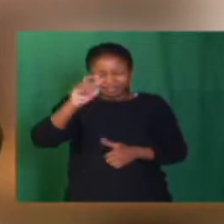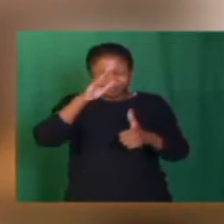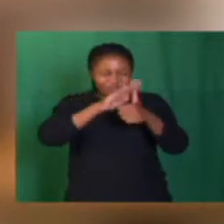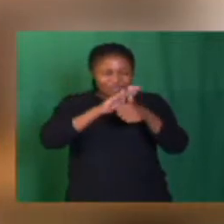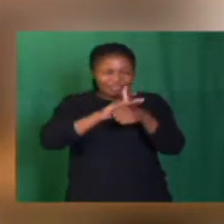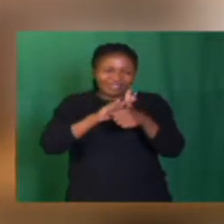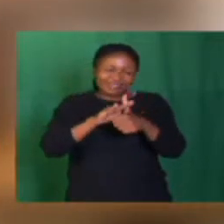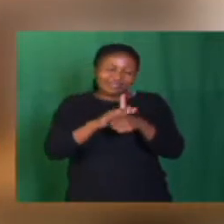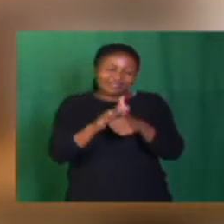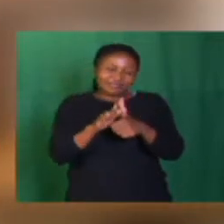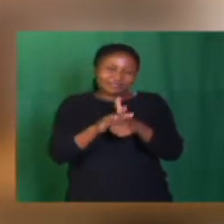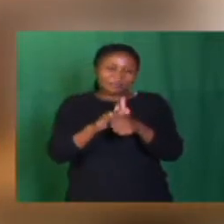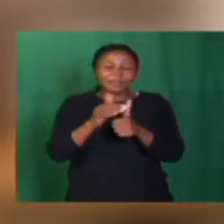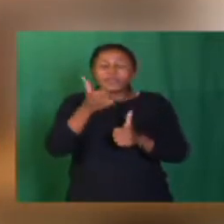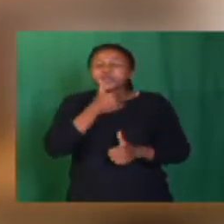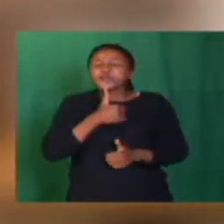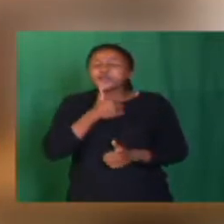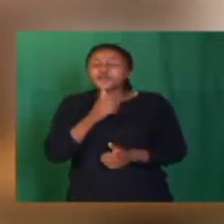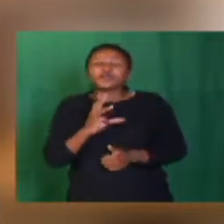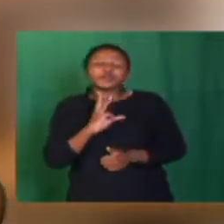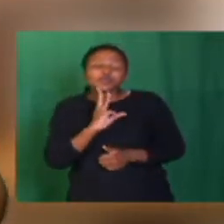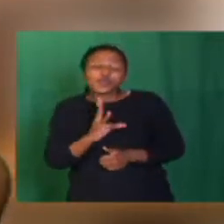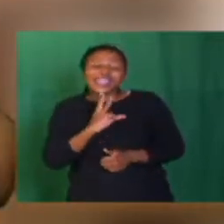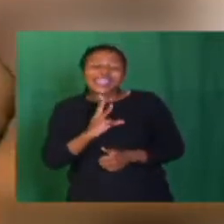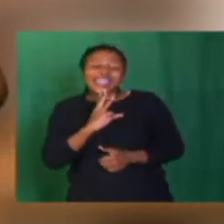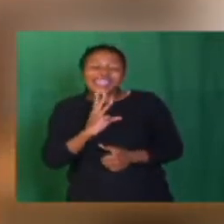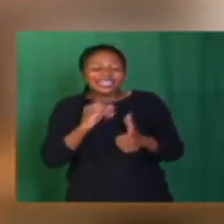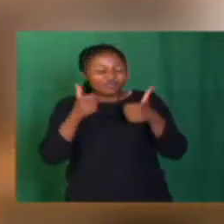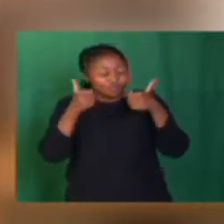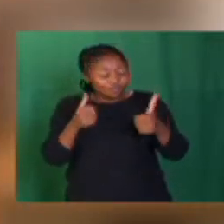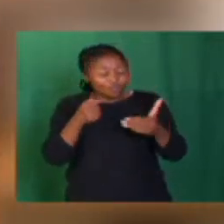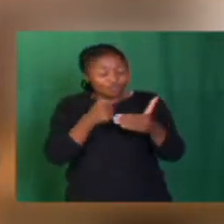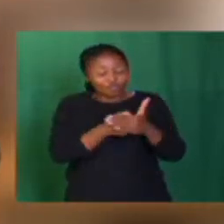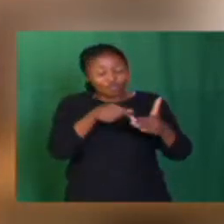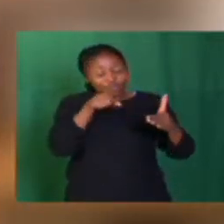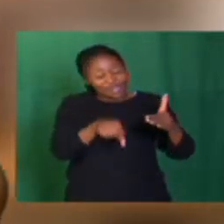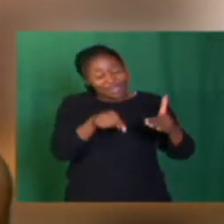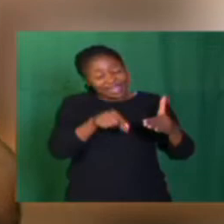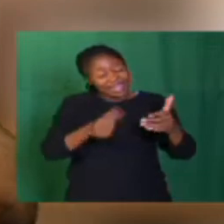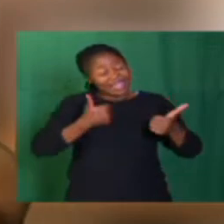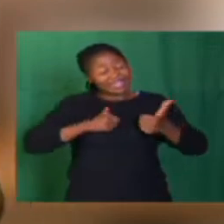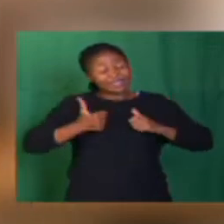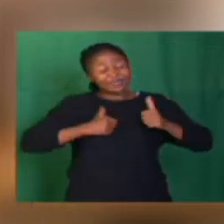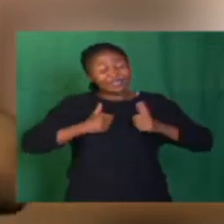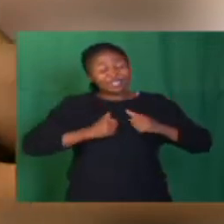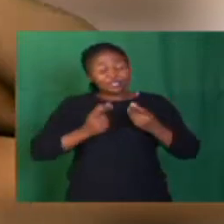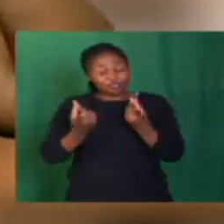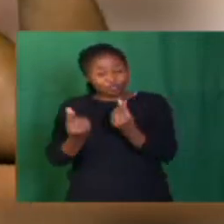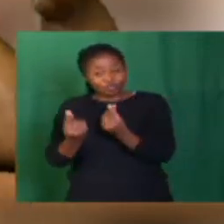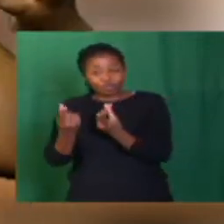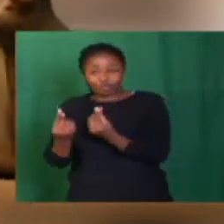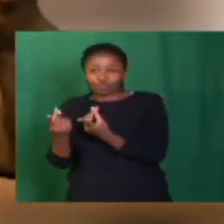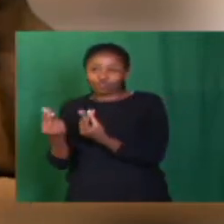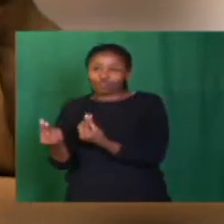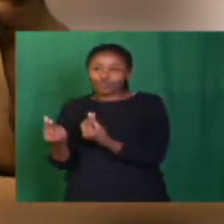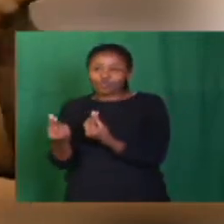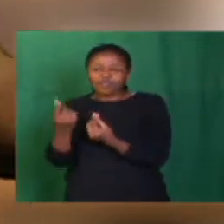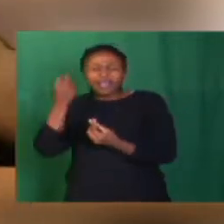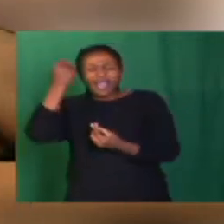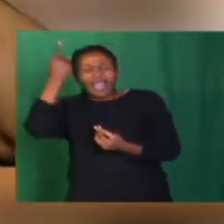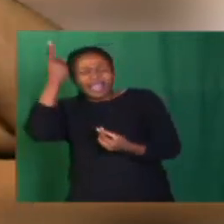that is tied to the situation at hand. We pronounce words correctly. We develop our